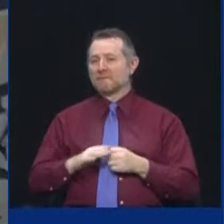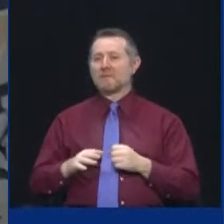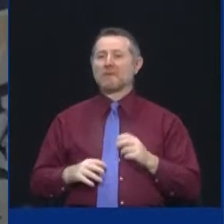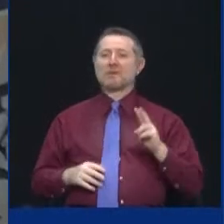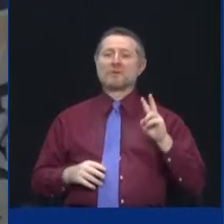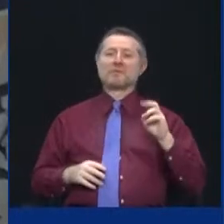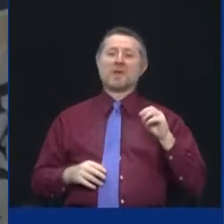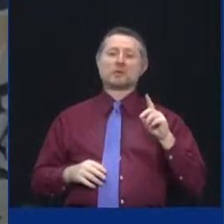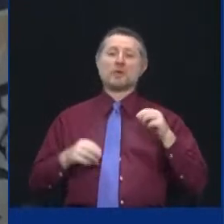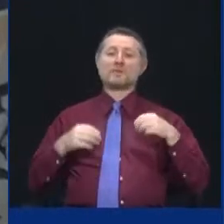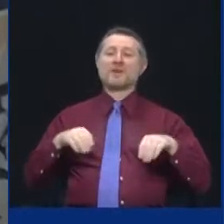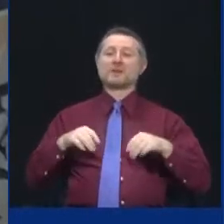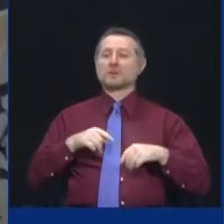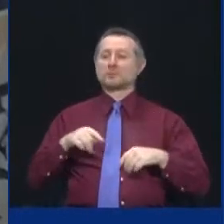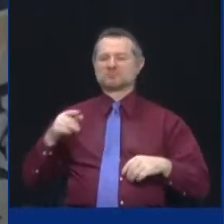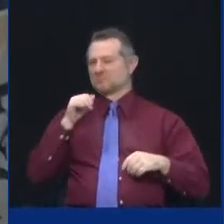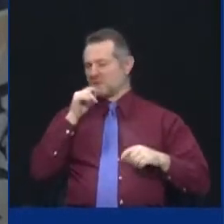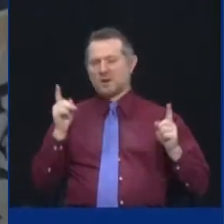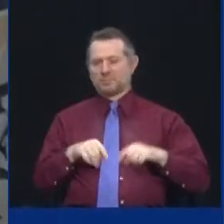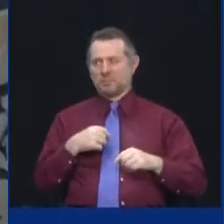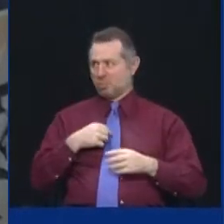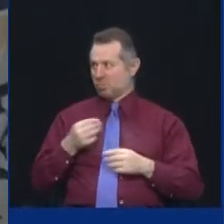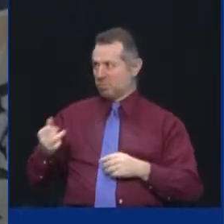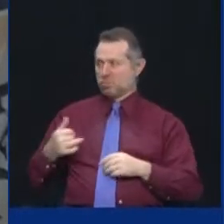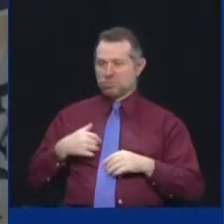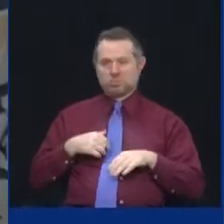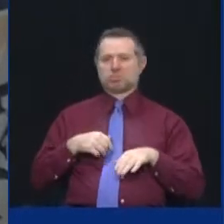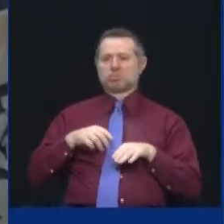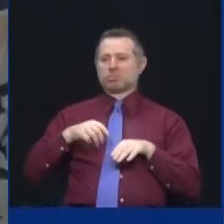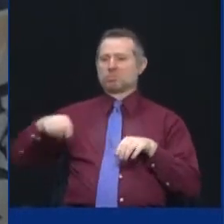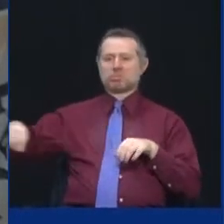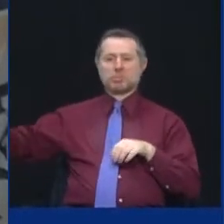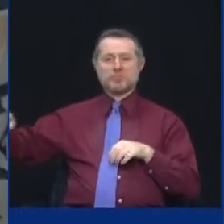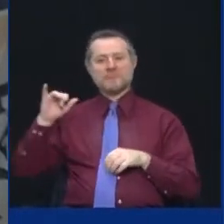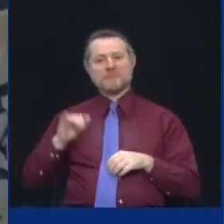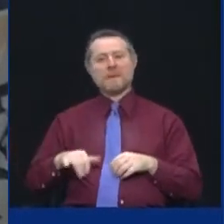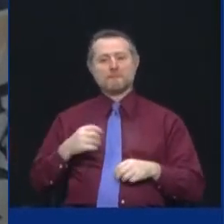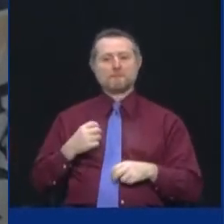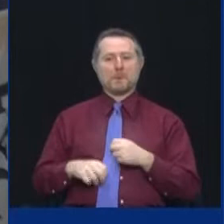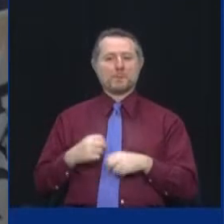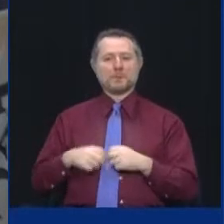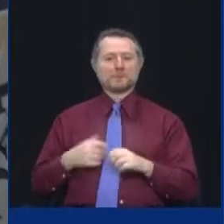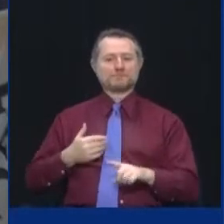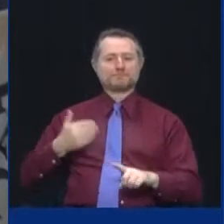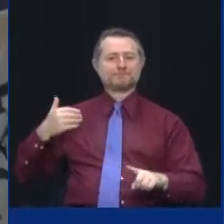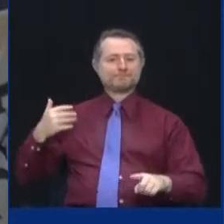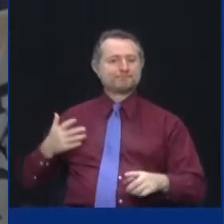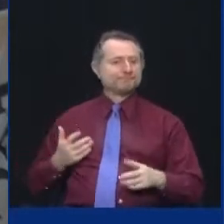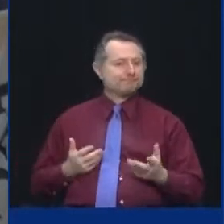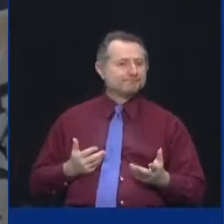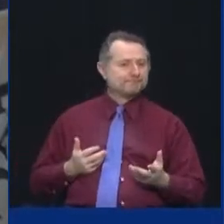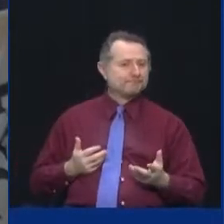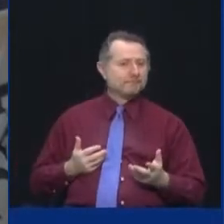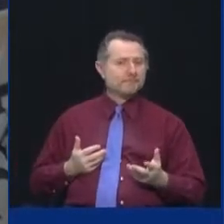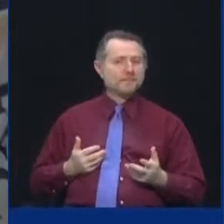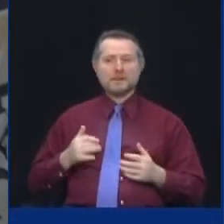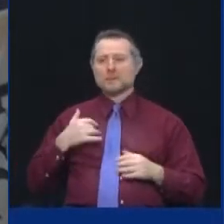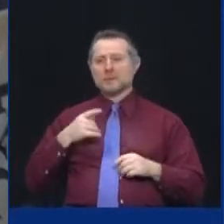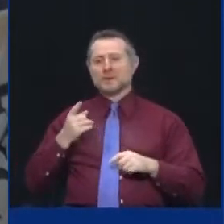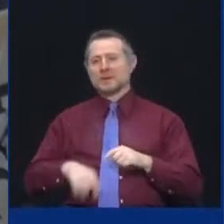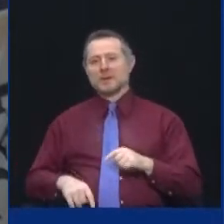want to show up. And that has been a problem. We could not say to the